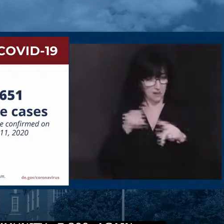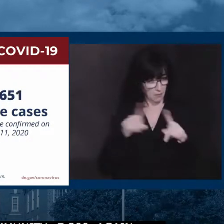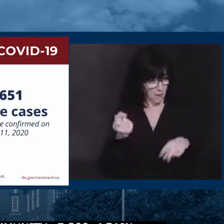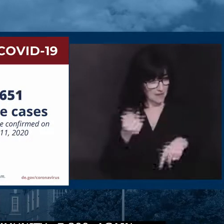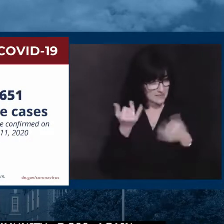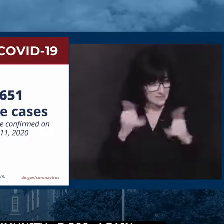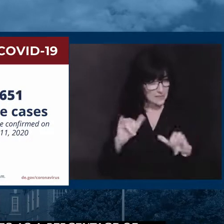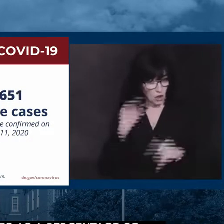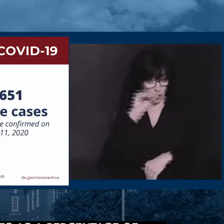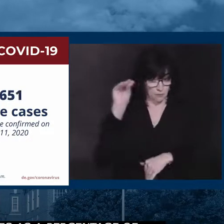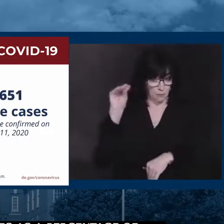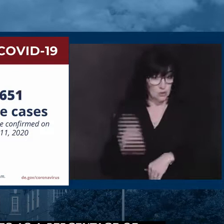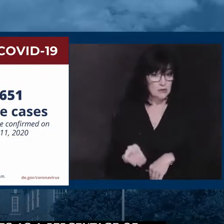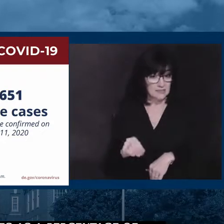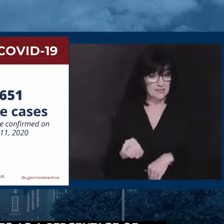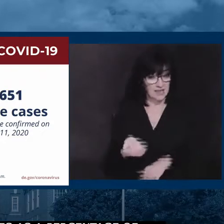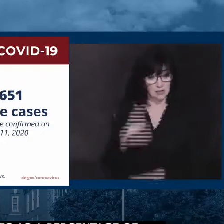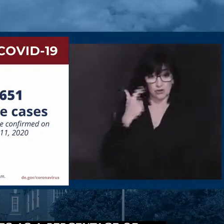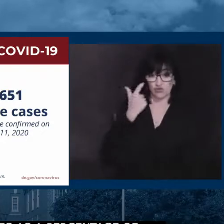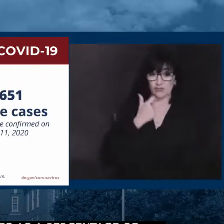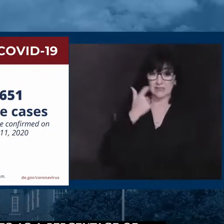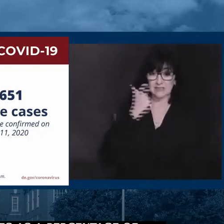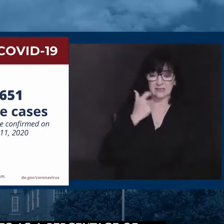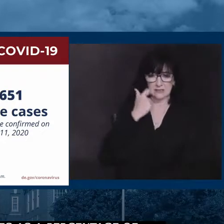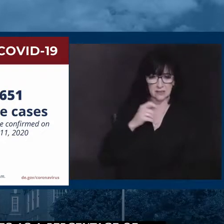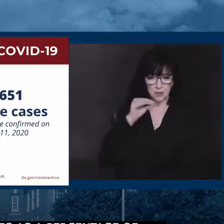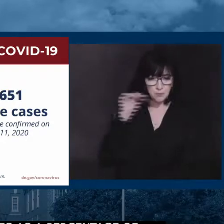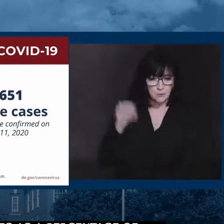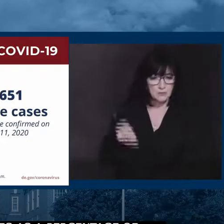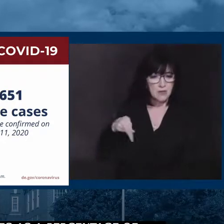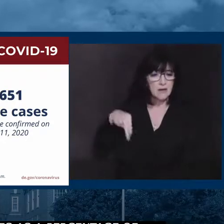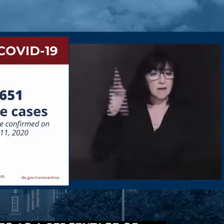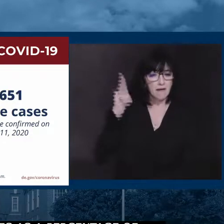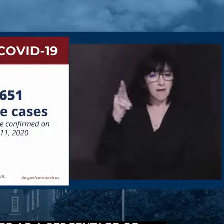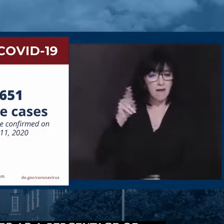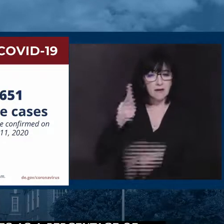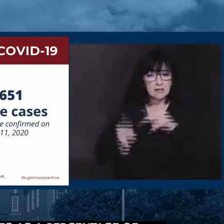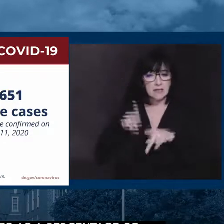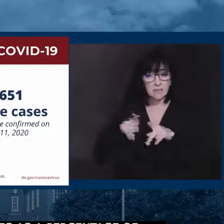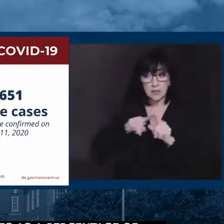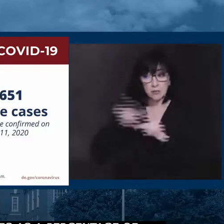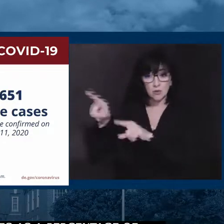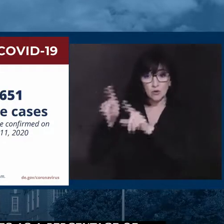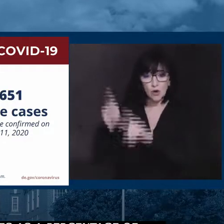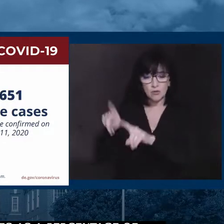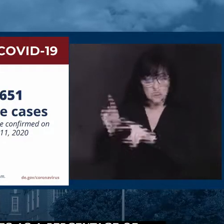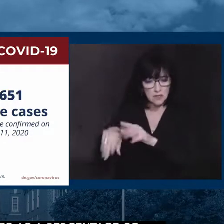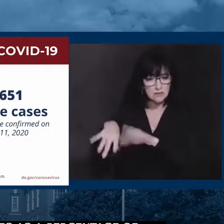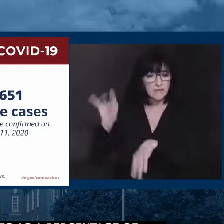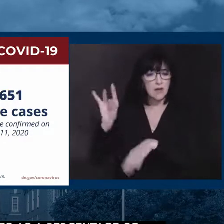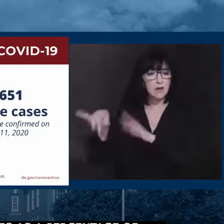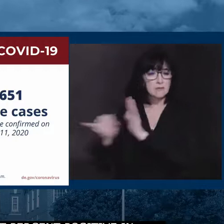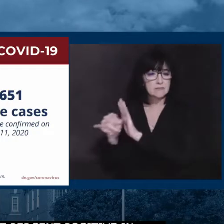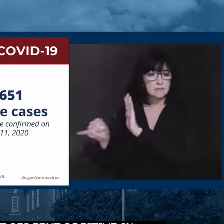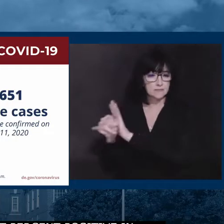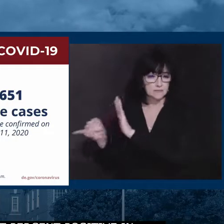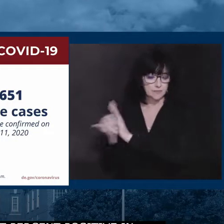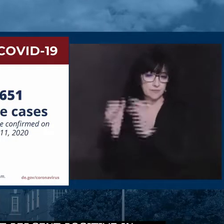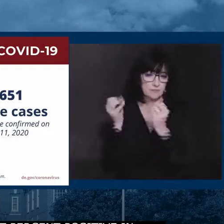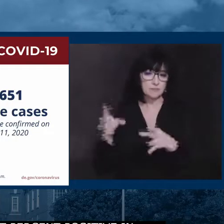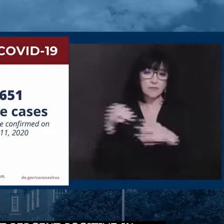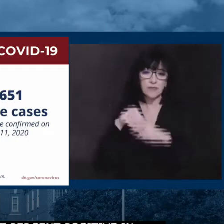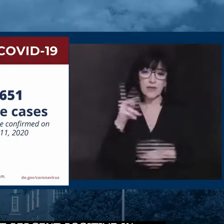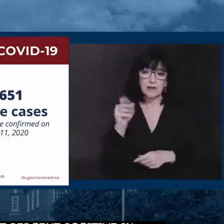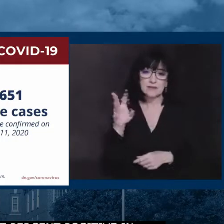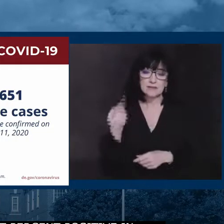positive in recent weeks, and we are encouraging our neighbors in Kent County to get tested, particularly if you've